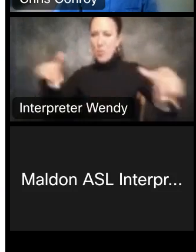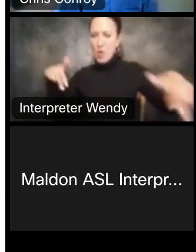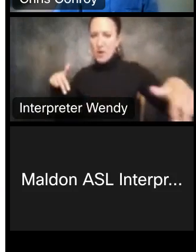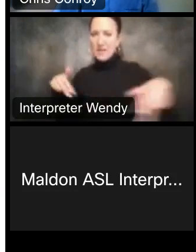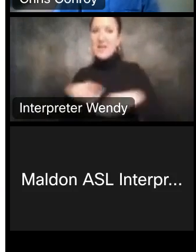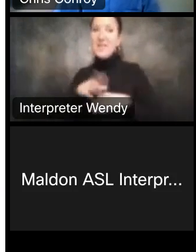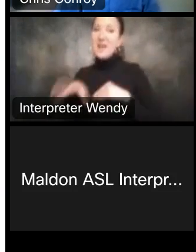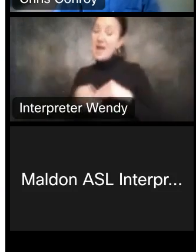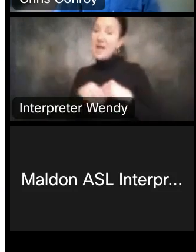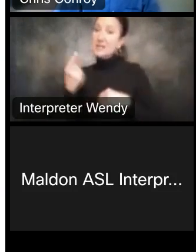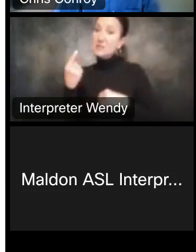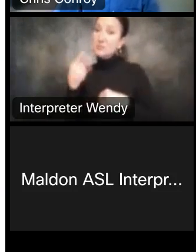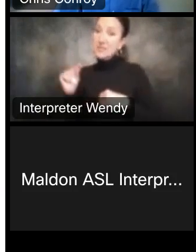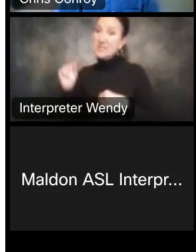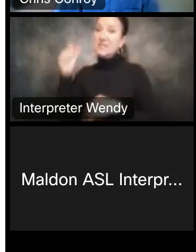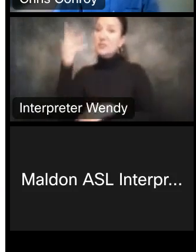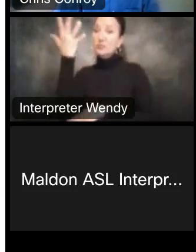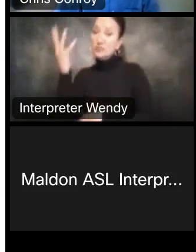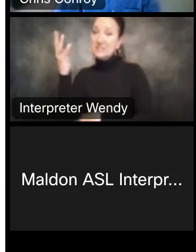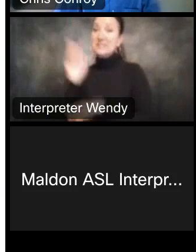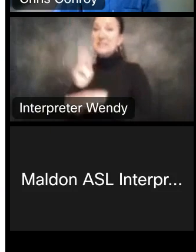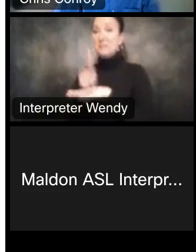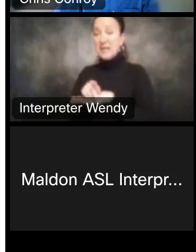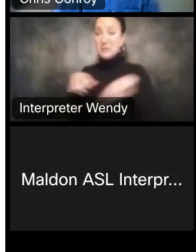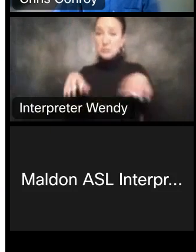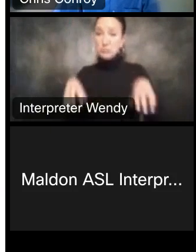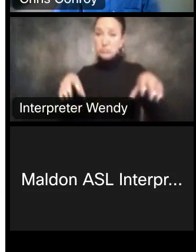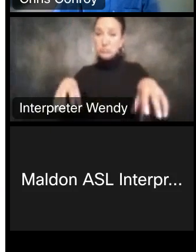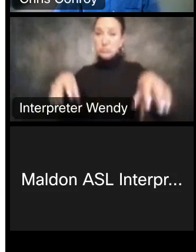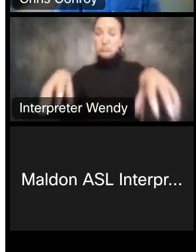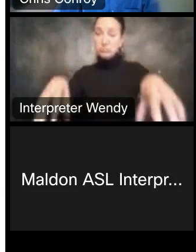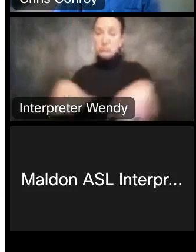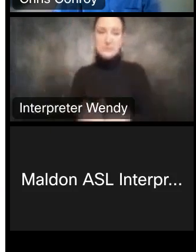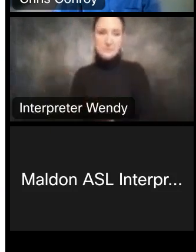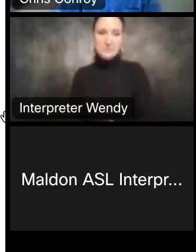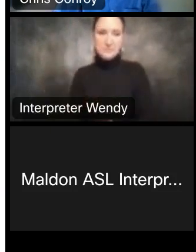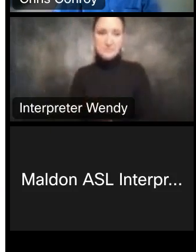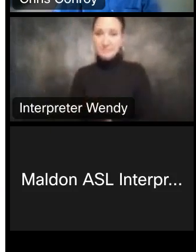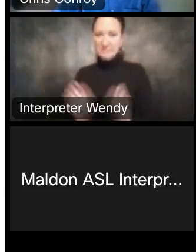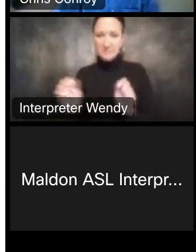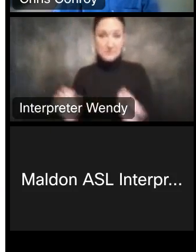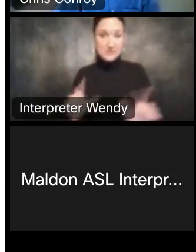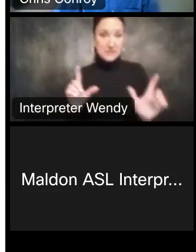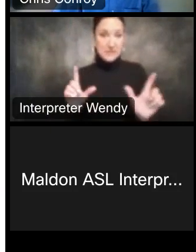space for green space and tree cover, which would significantly improve. Next slide, thank you.